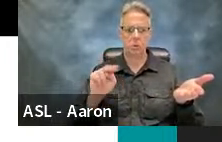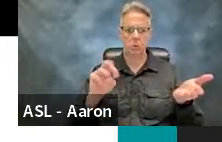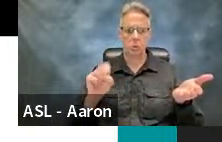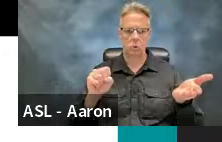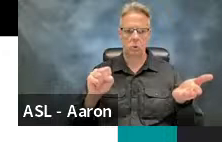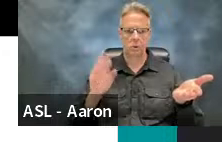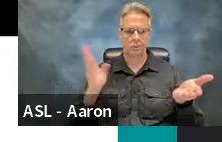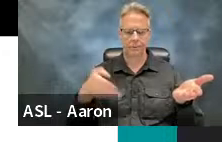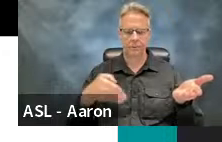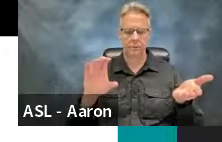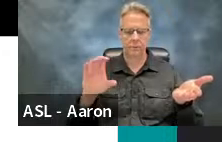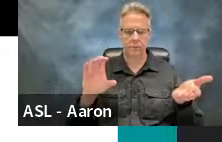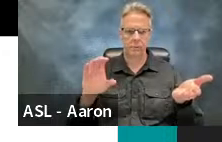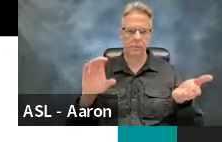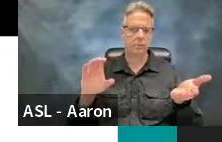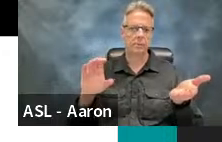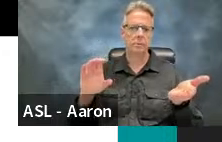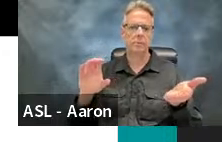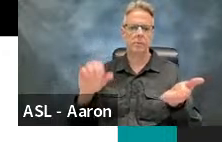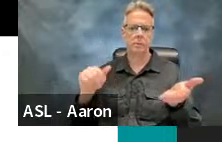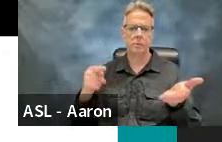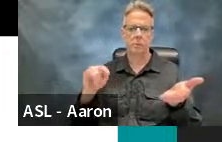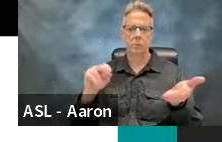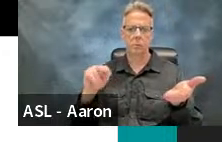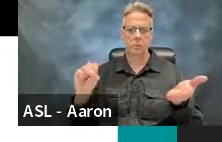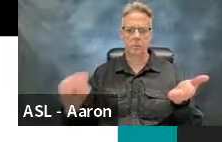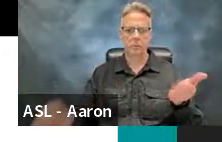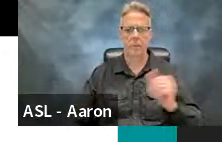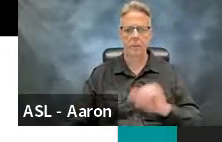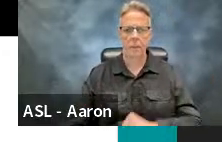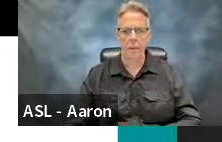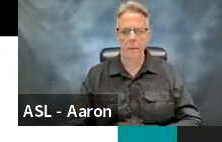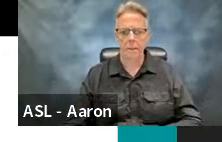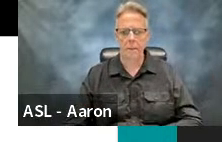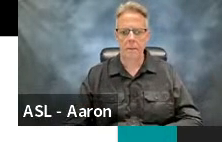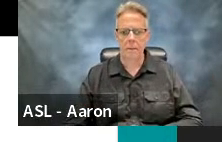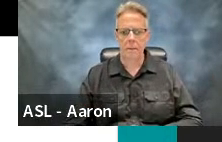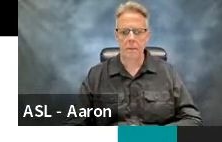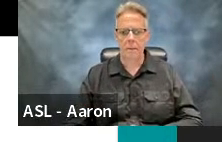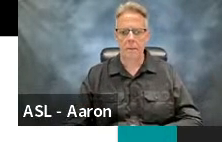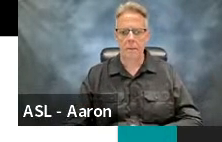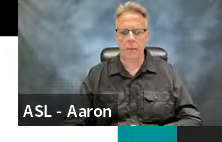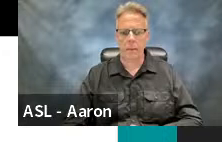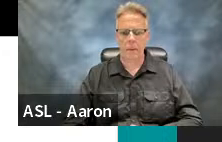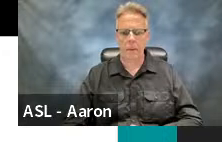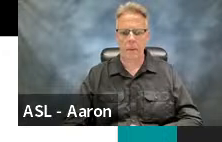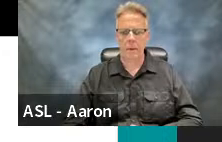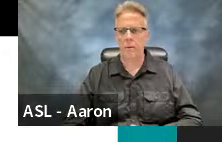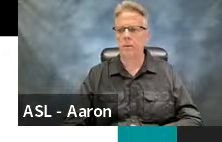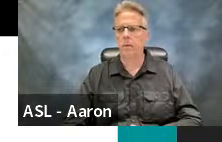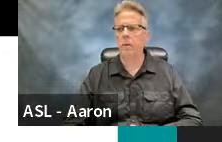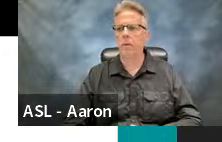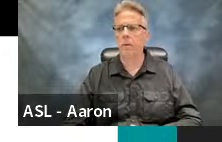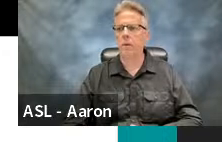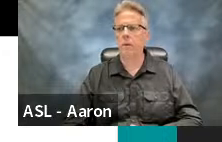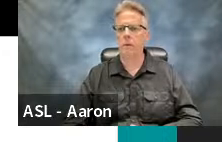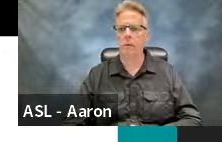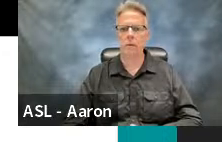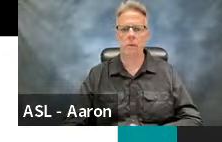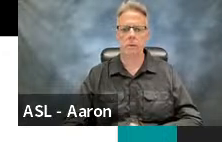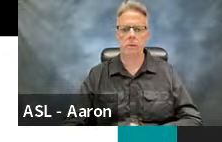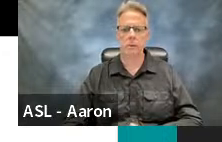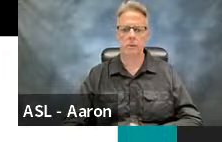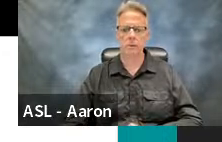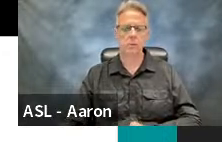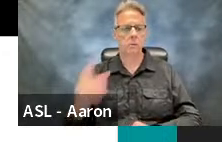https://ibr.news space and then captions. Next slide, please. As a reminder of how to